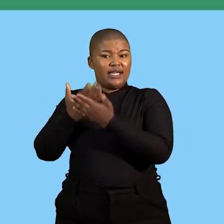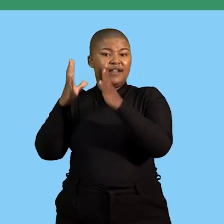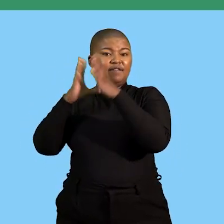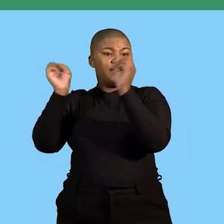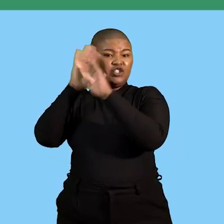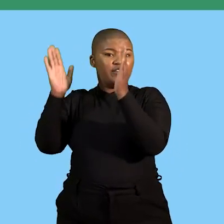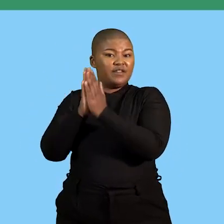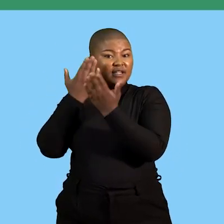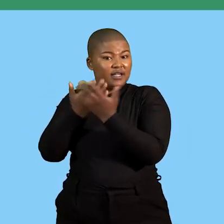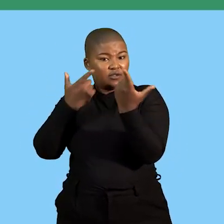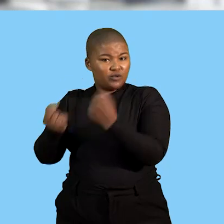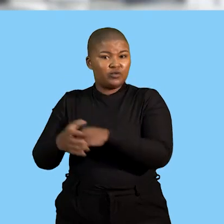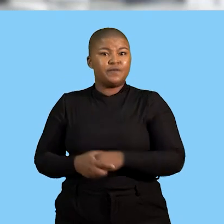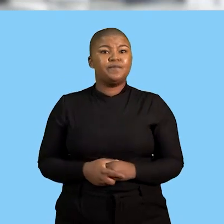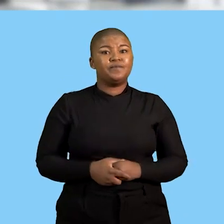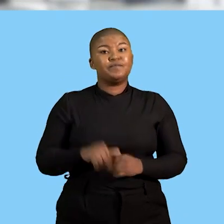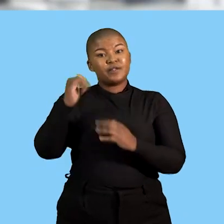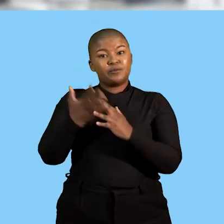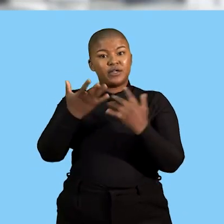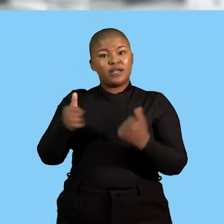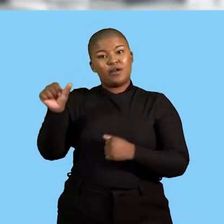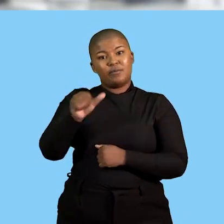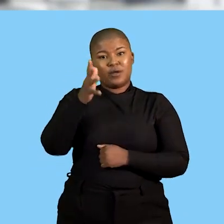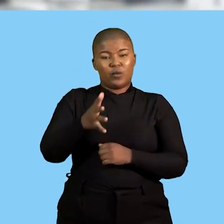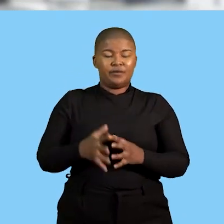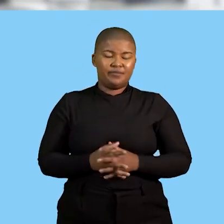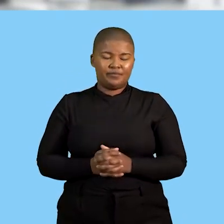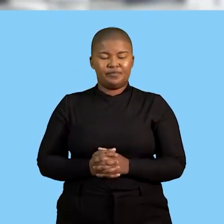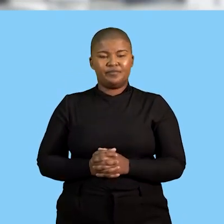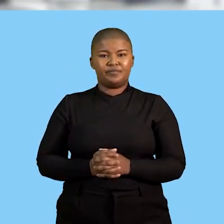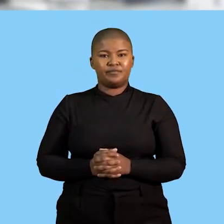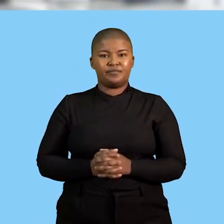has agreed to do. So with that being said, let us take a short break